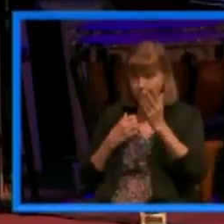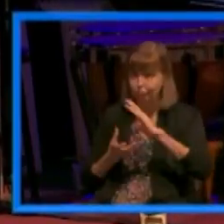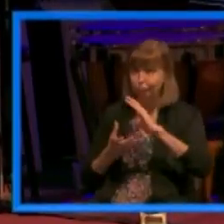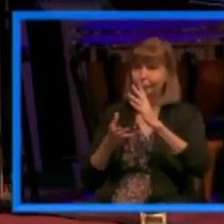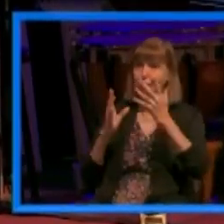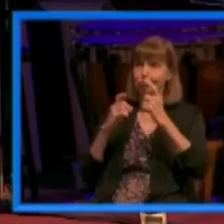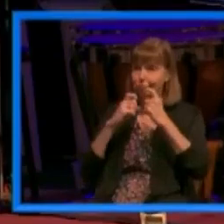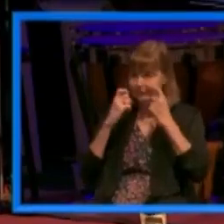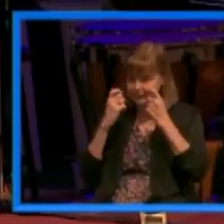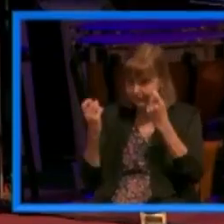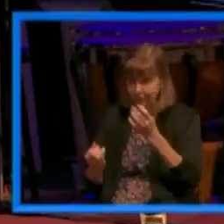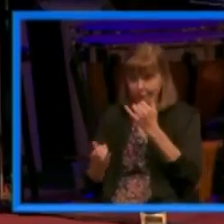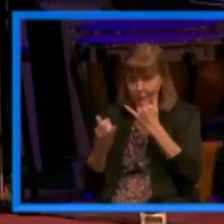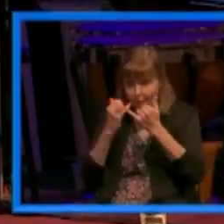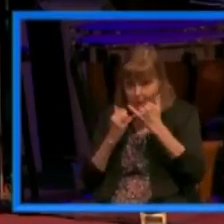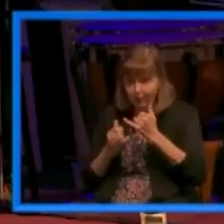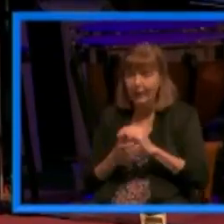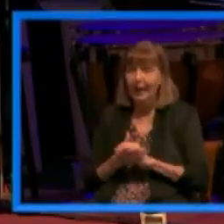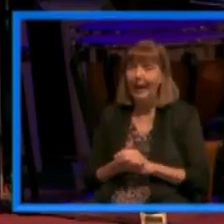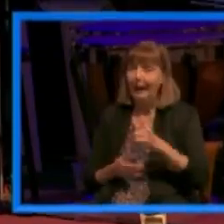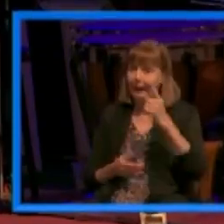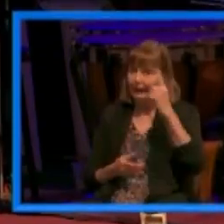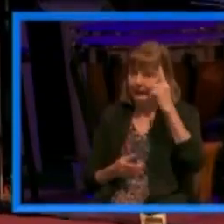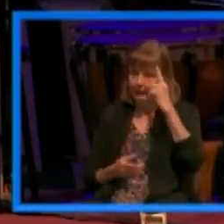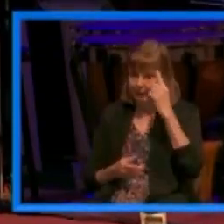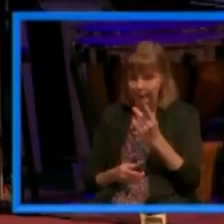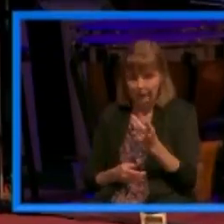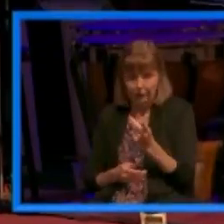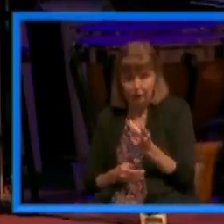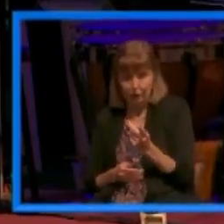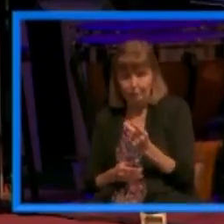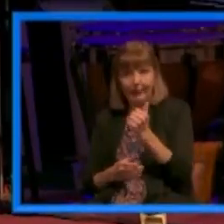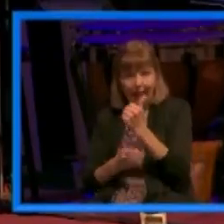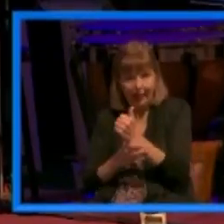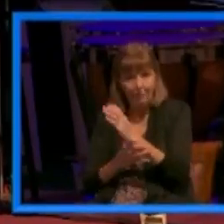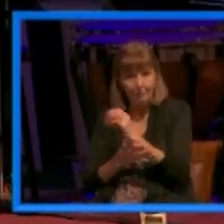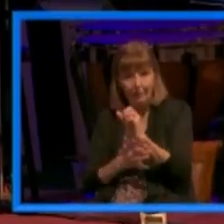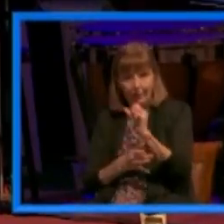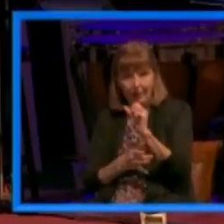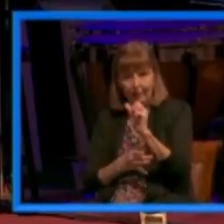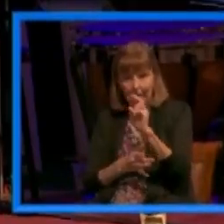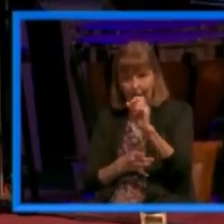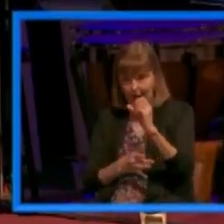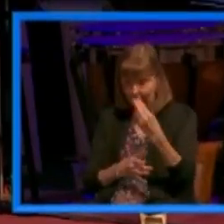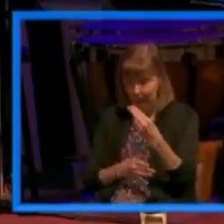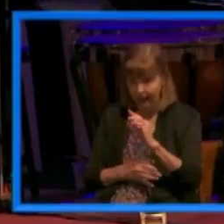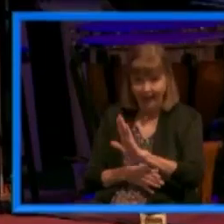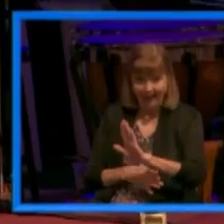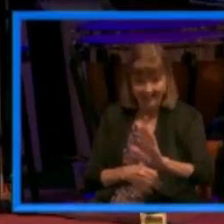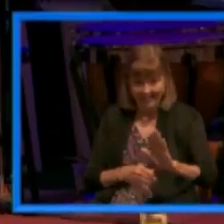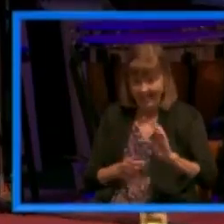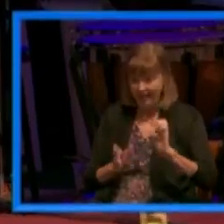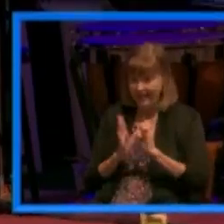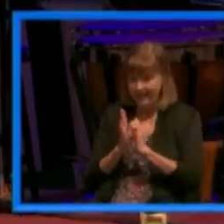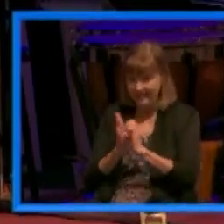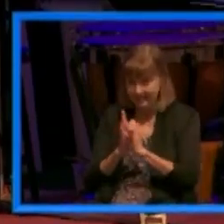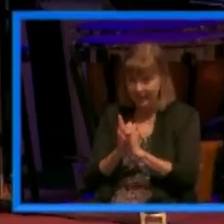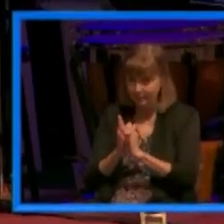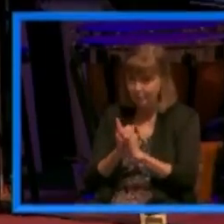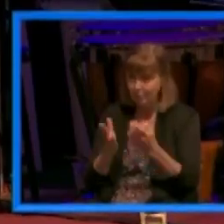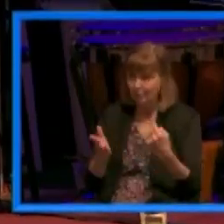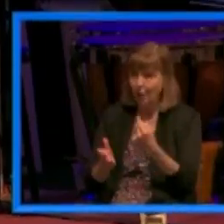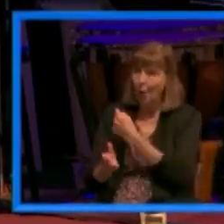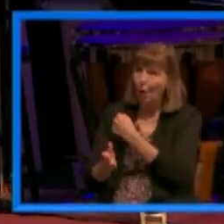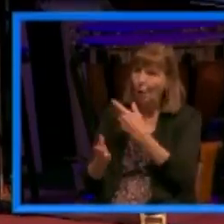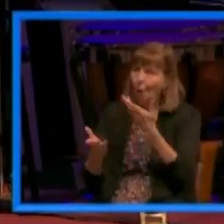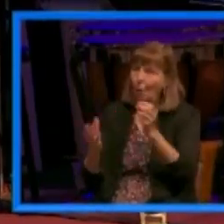I think we can see from their example some evidence, some truth, some ways in which we can guard against falling